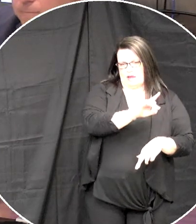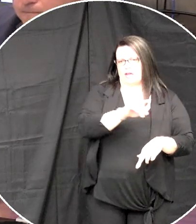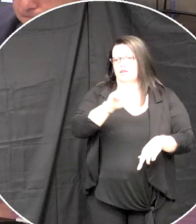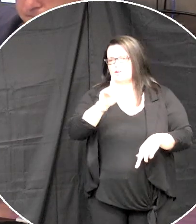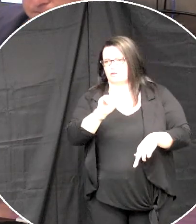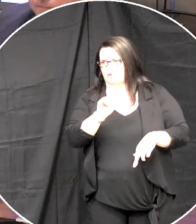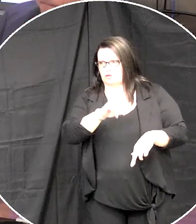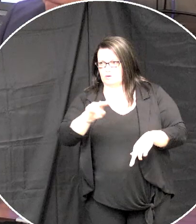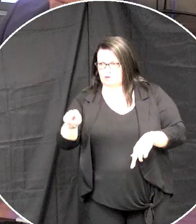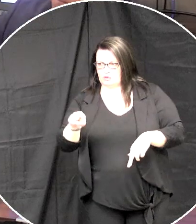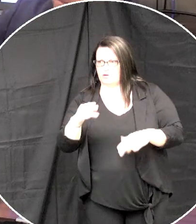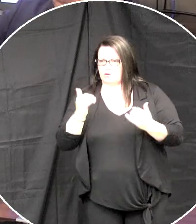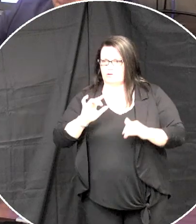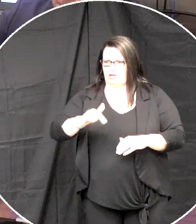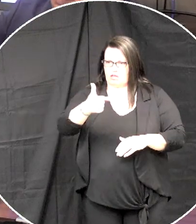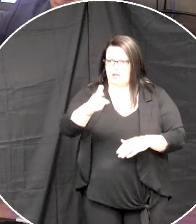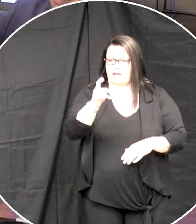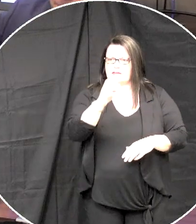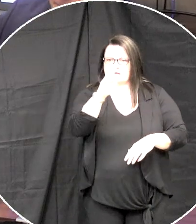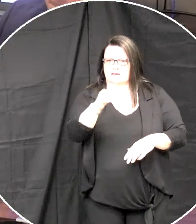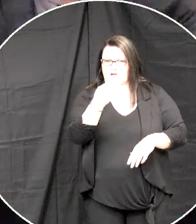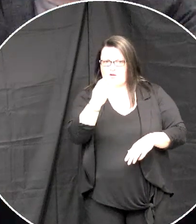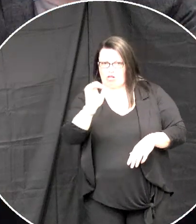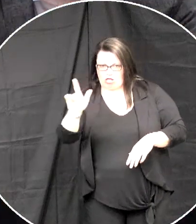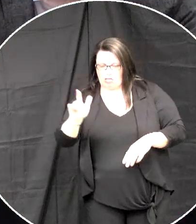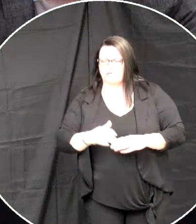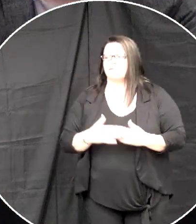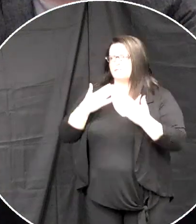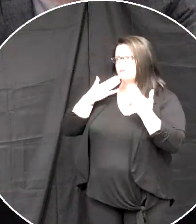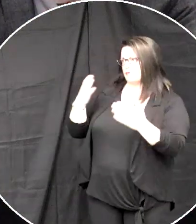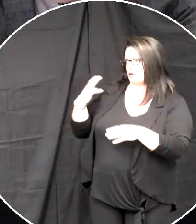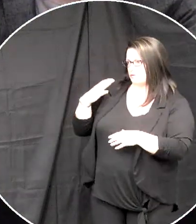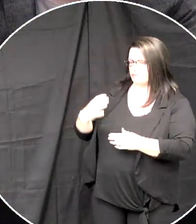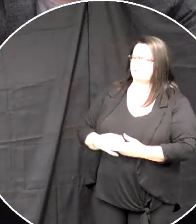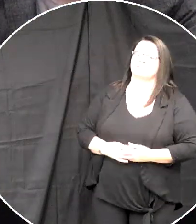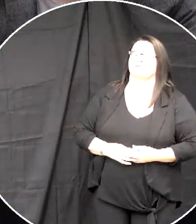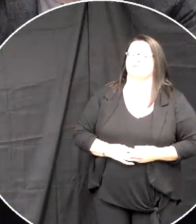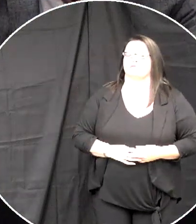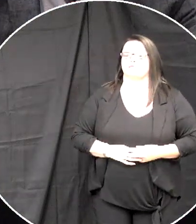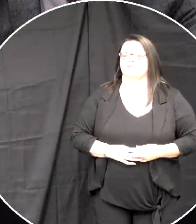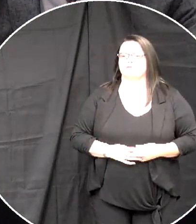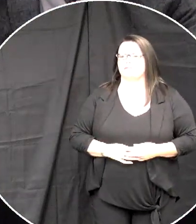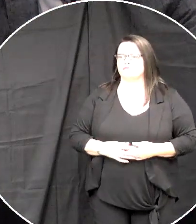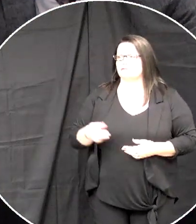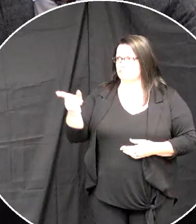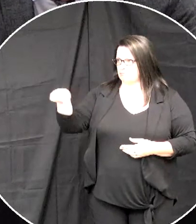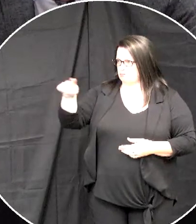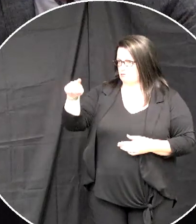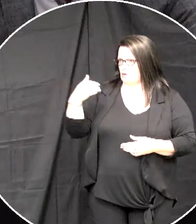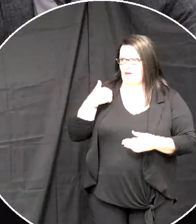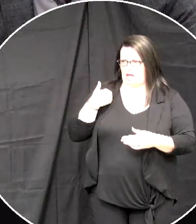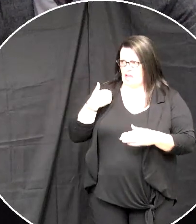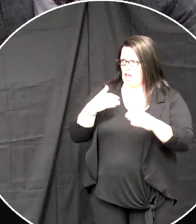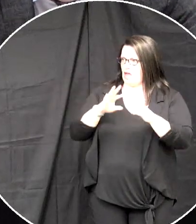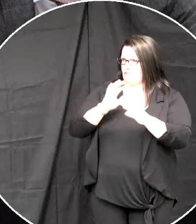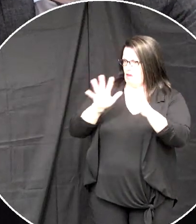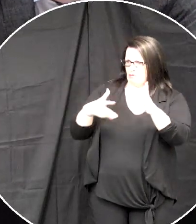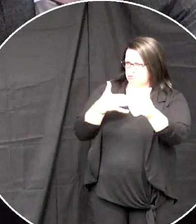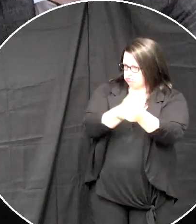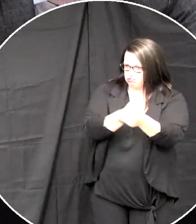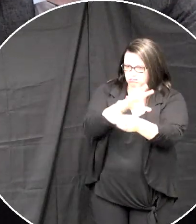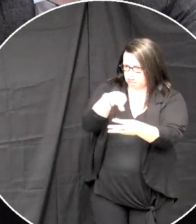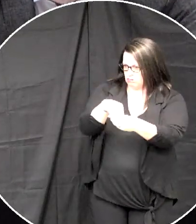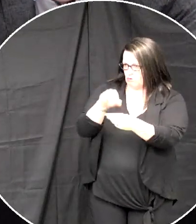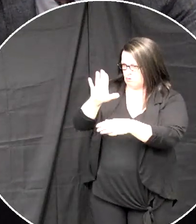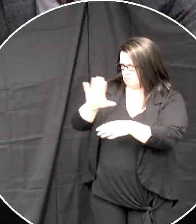Hall. Thank you, Chair. You have these updates in your package, but I'd just like to take a